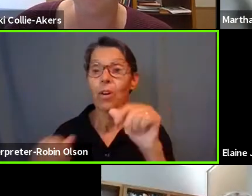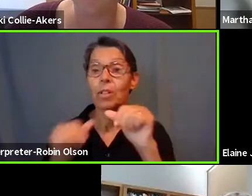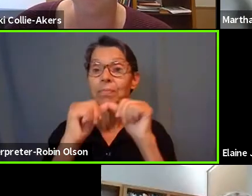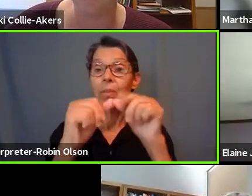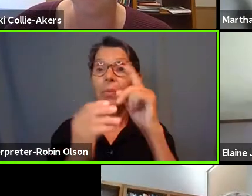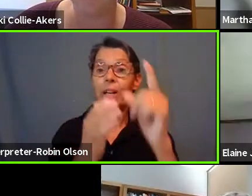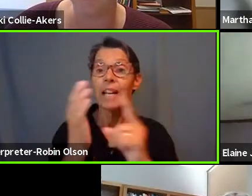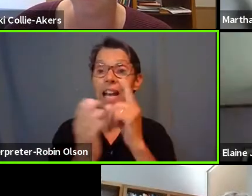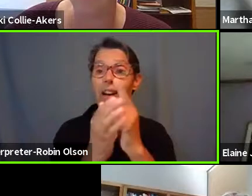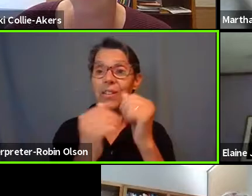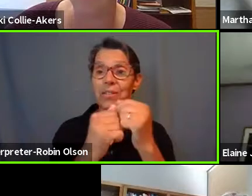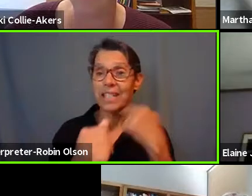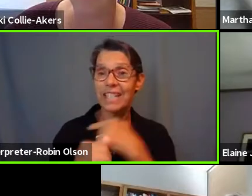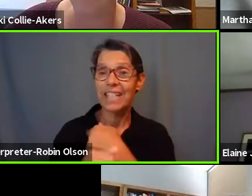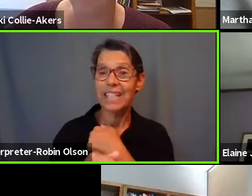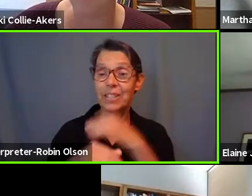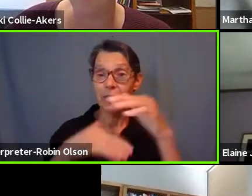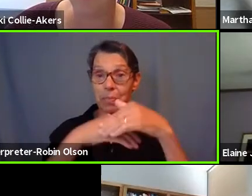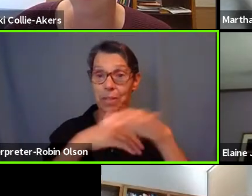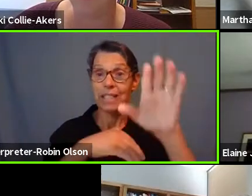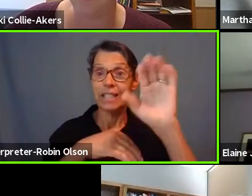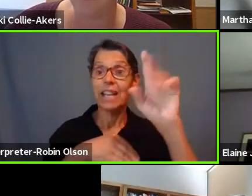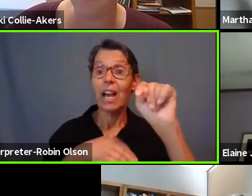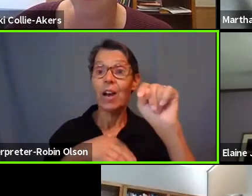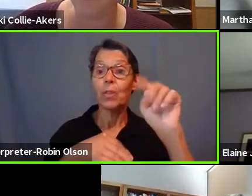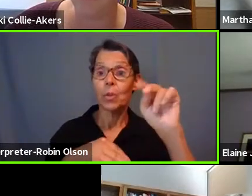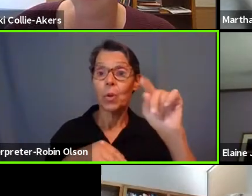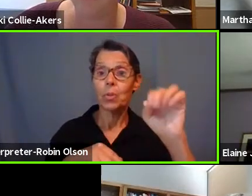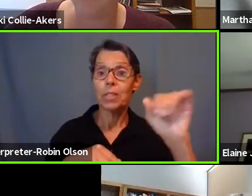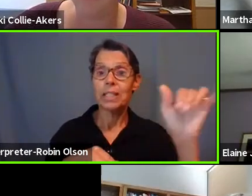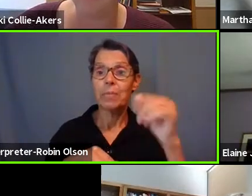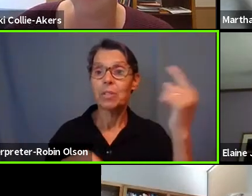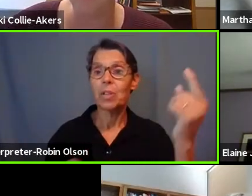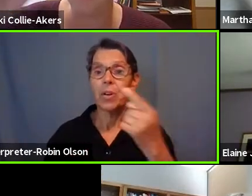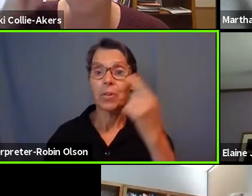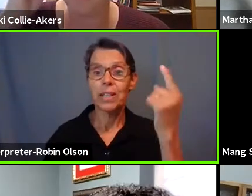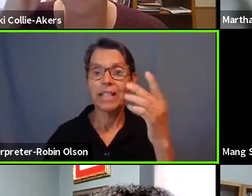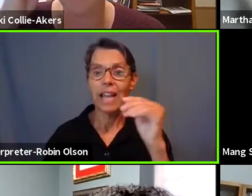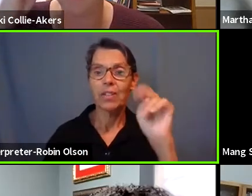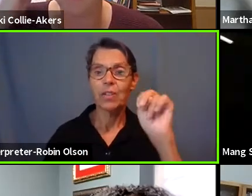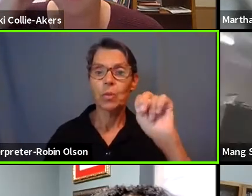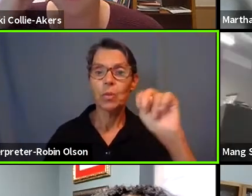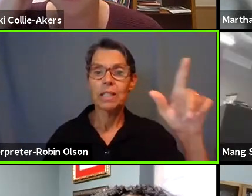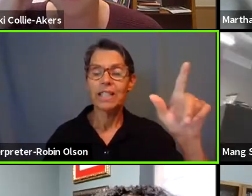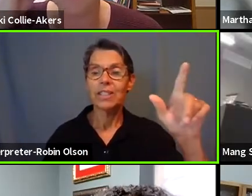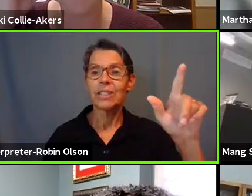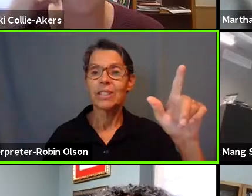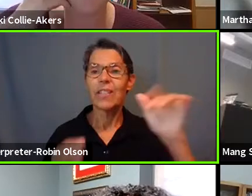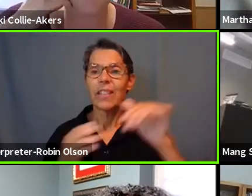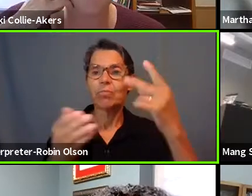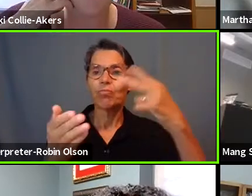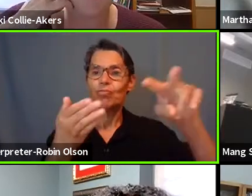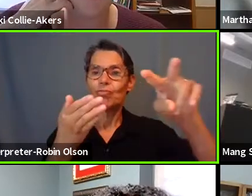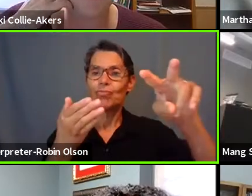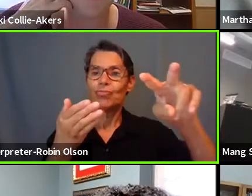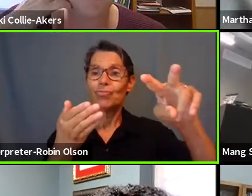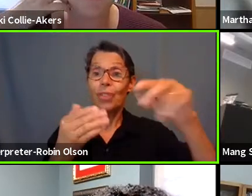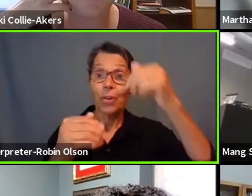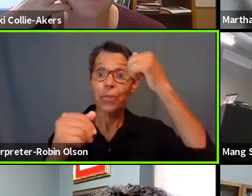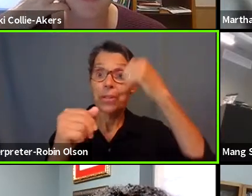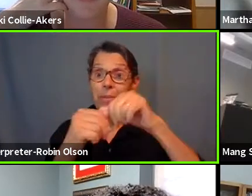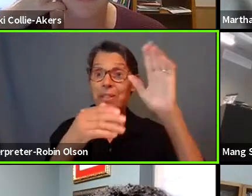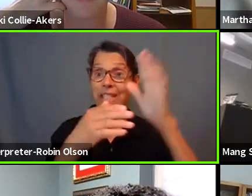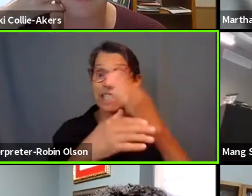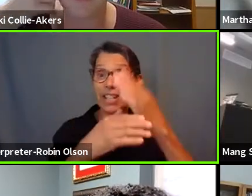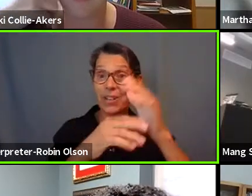us. We are going to be sending out the notes, as we always do, as well as the newsletter, which will come in 2 weeks. Don't forget to share